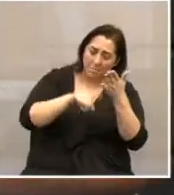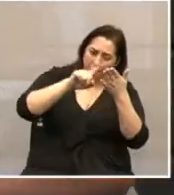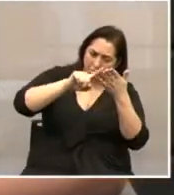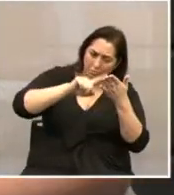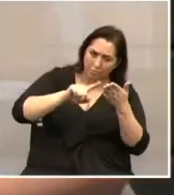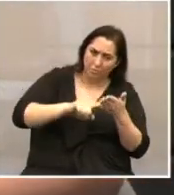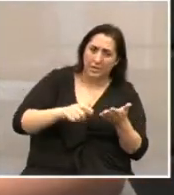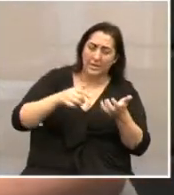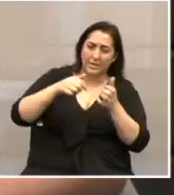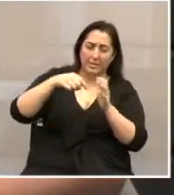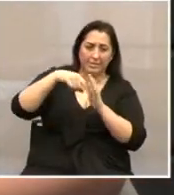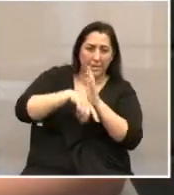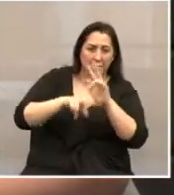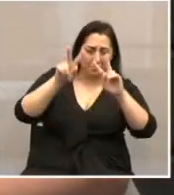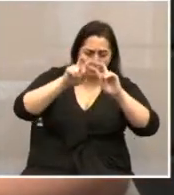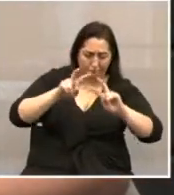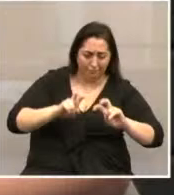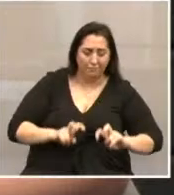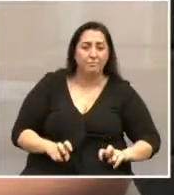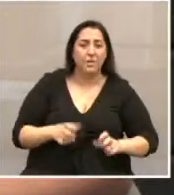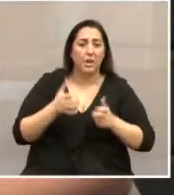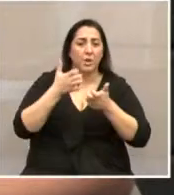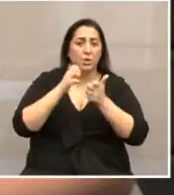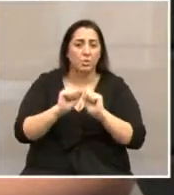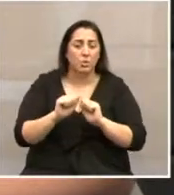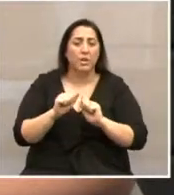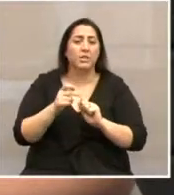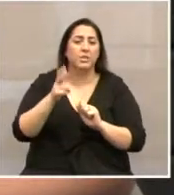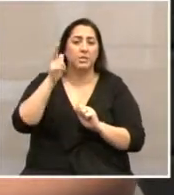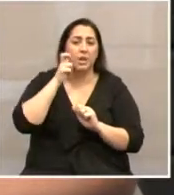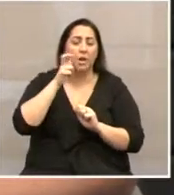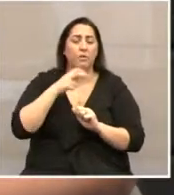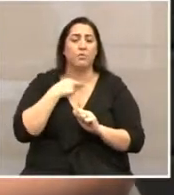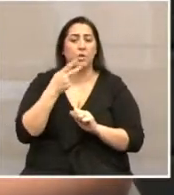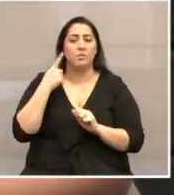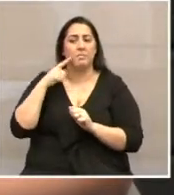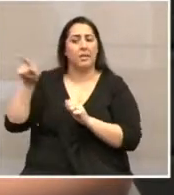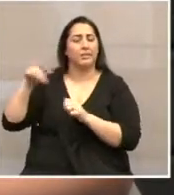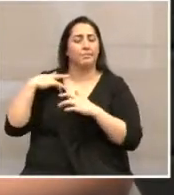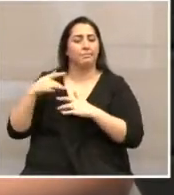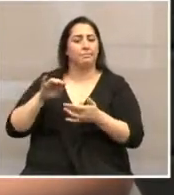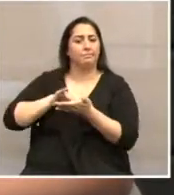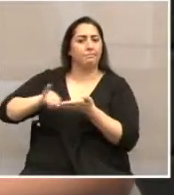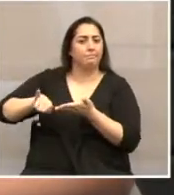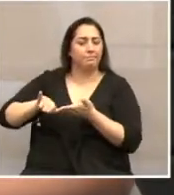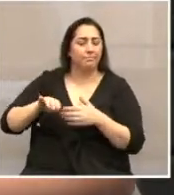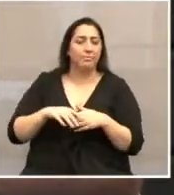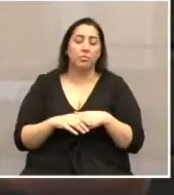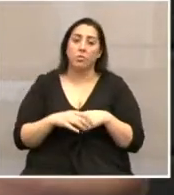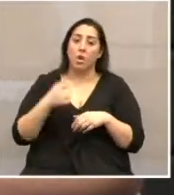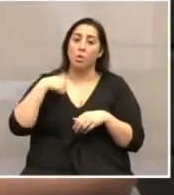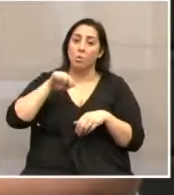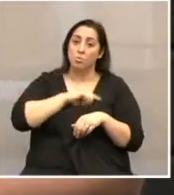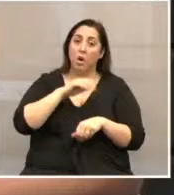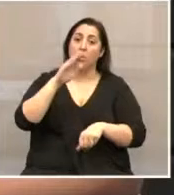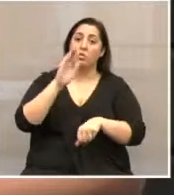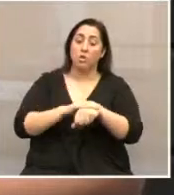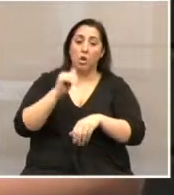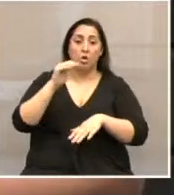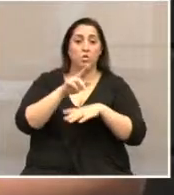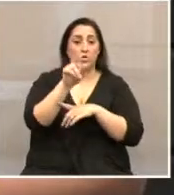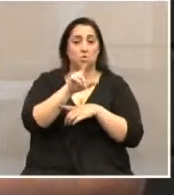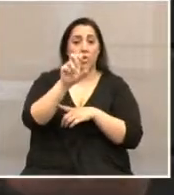center voices that are often neglected or dismissed. We call on the US government to instruct the